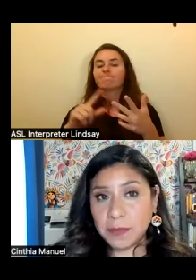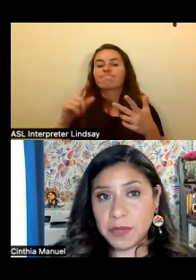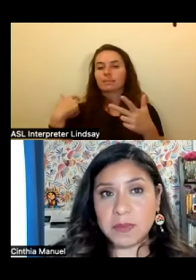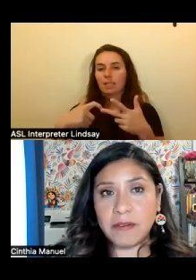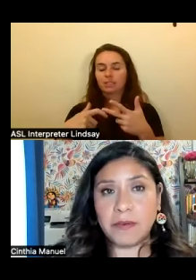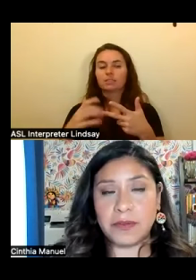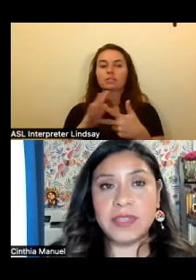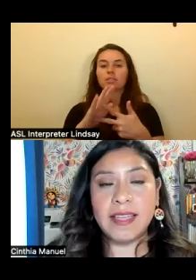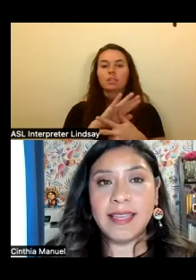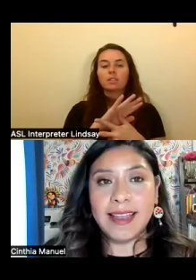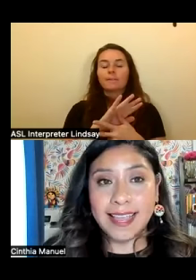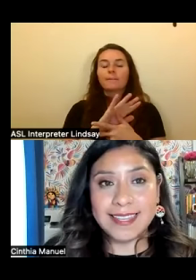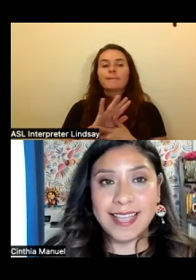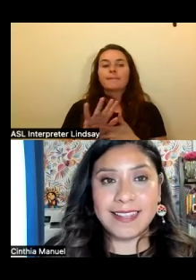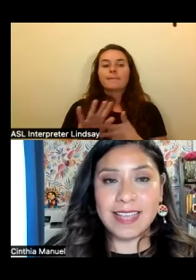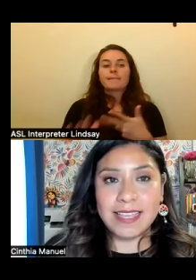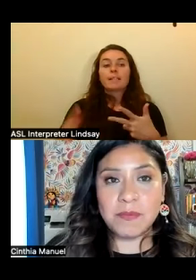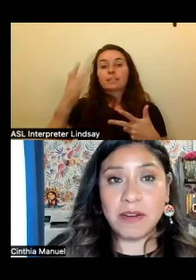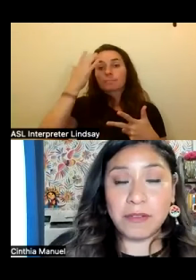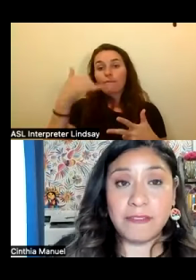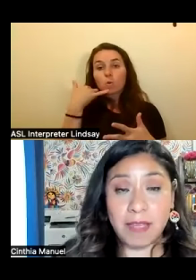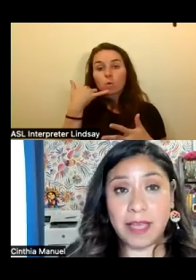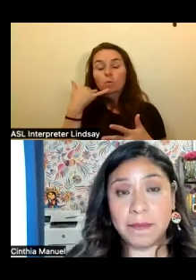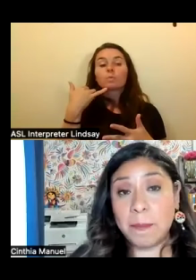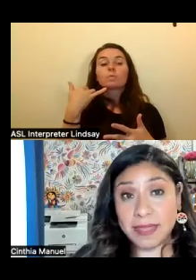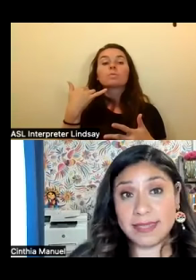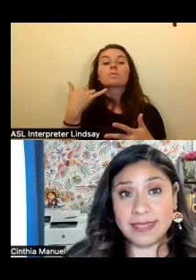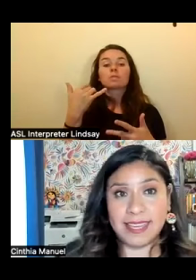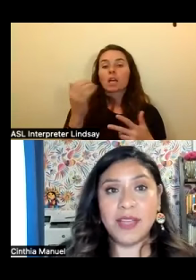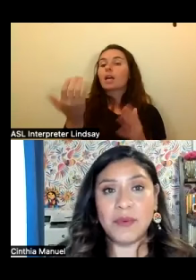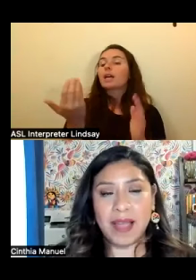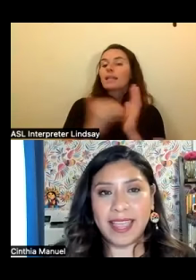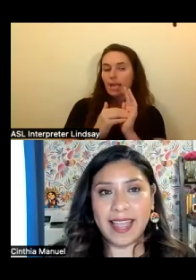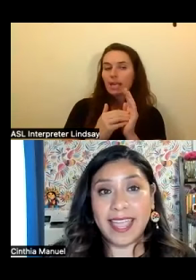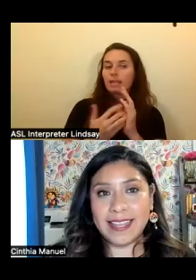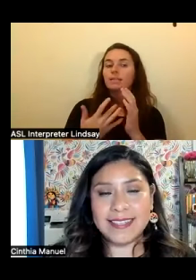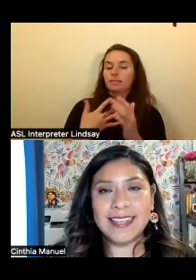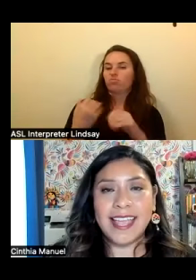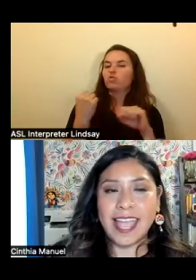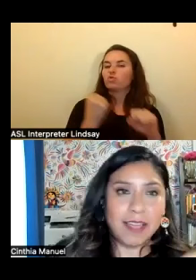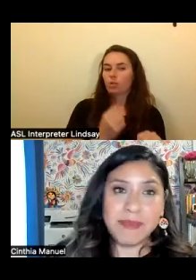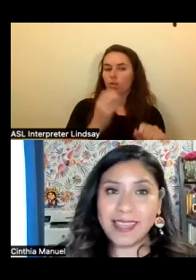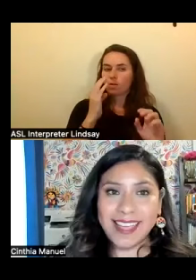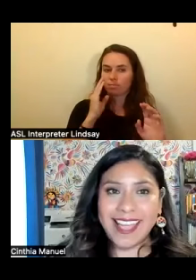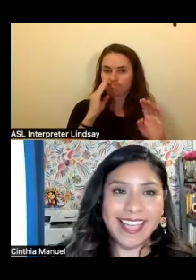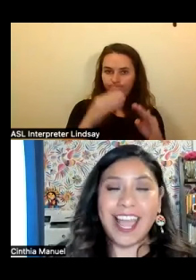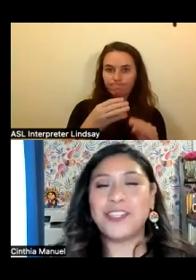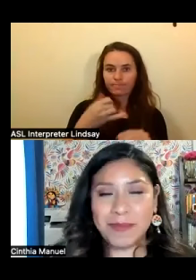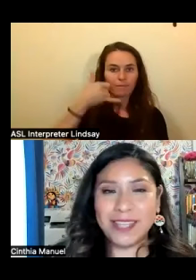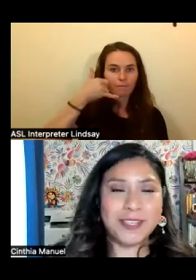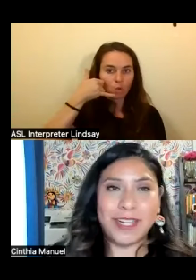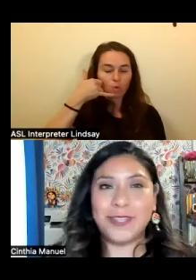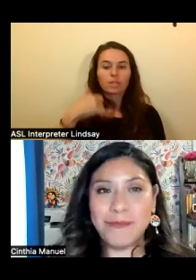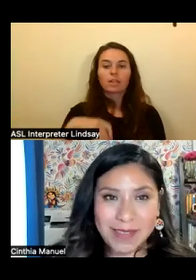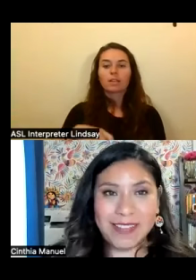But when it came to smartphones, like I said, there's a smartphone dependency, right? And again, it can actually